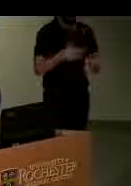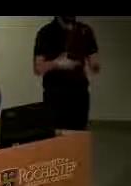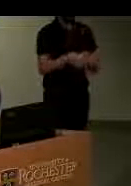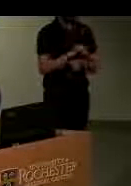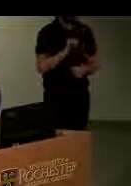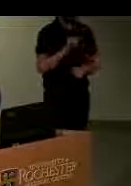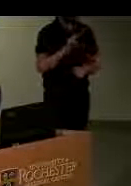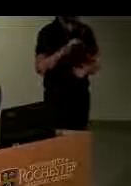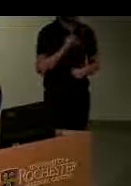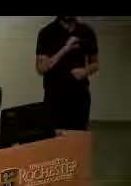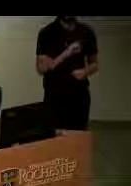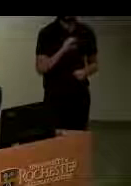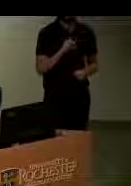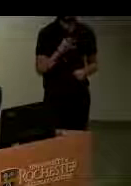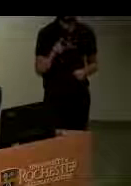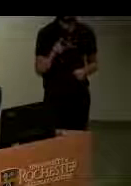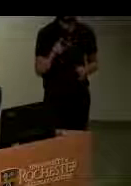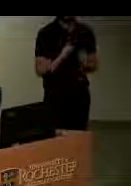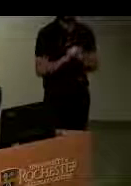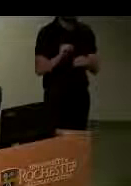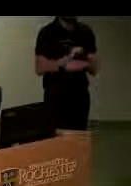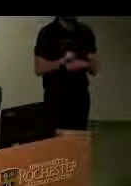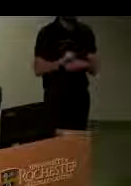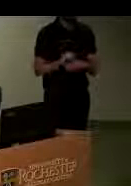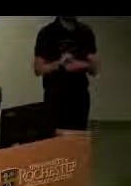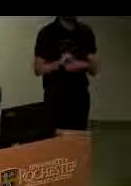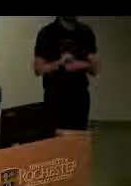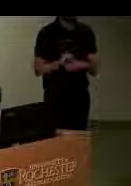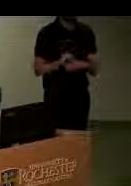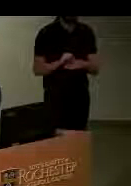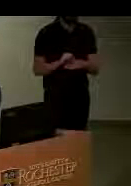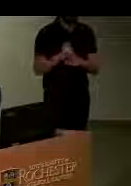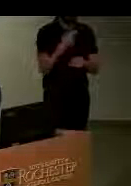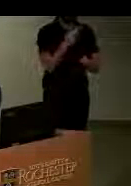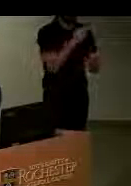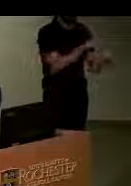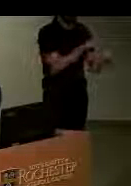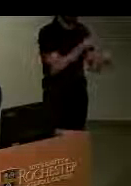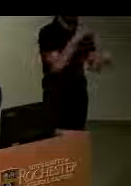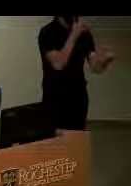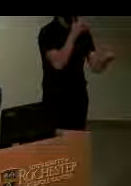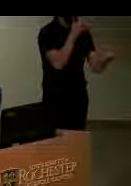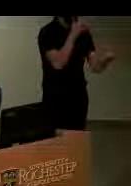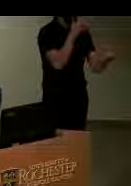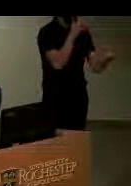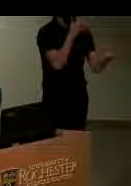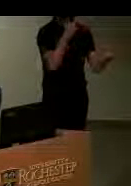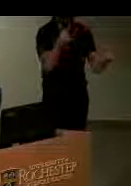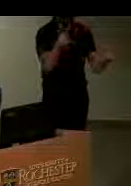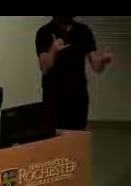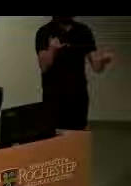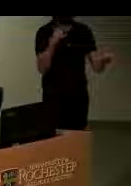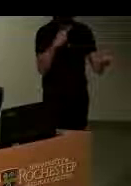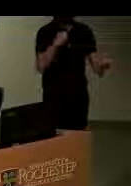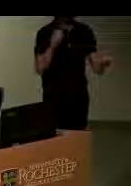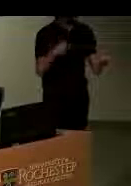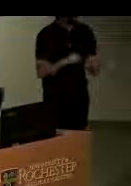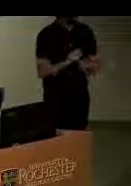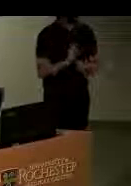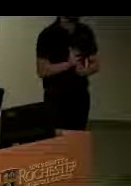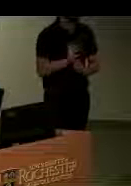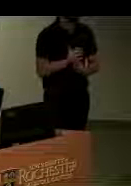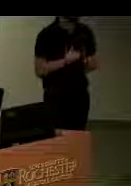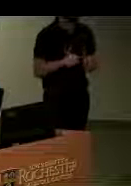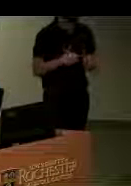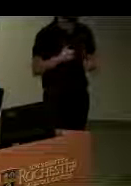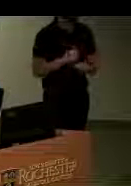ICU and CCU with interns. And he called me up and said, I'll be down in 5 minutes. Let me